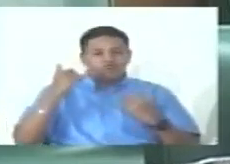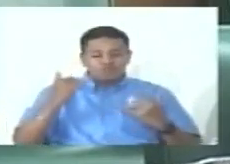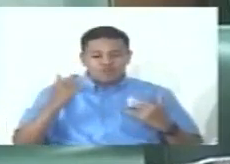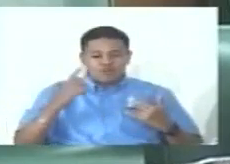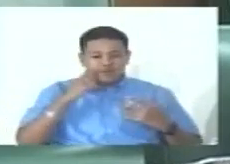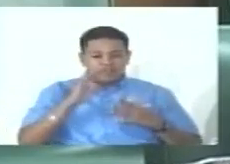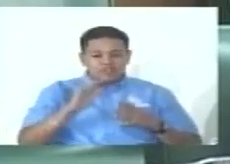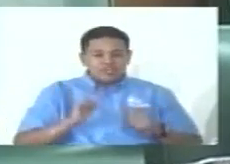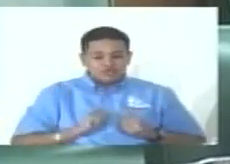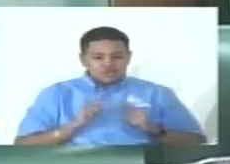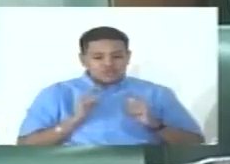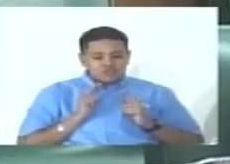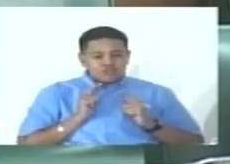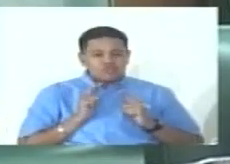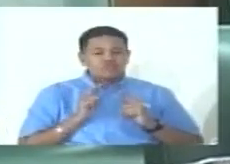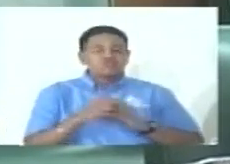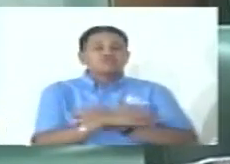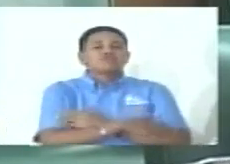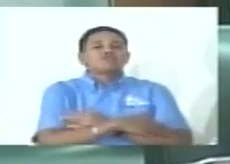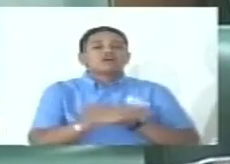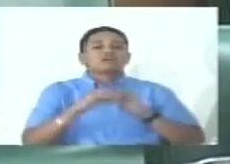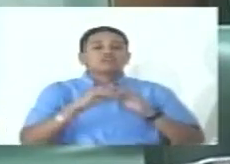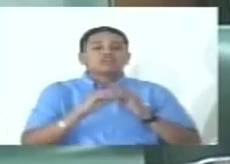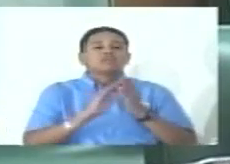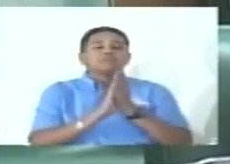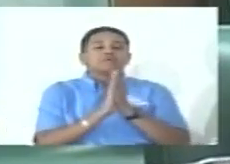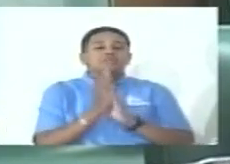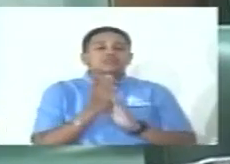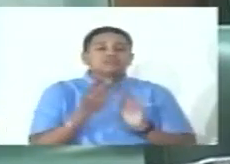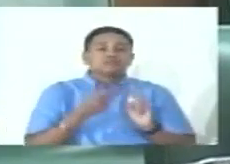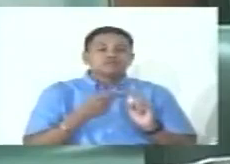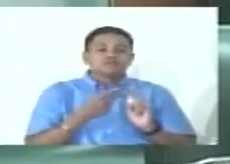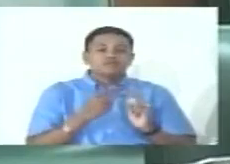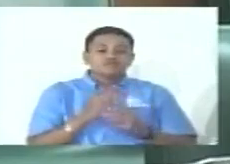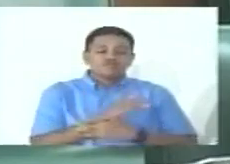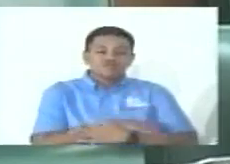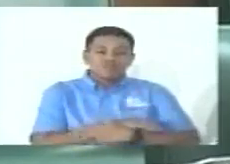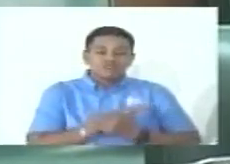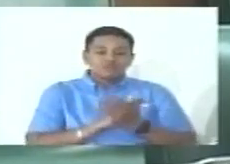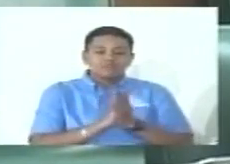their souls rest in peace.